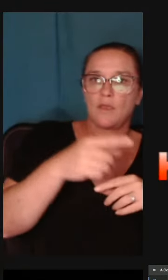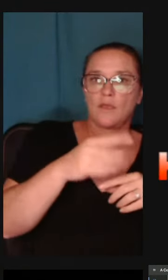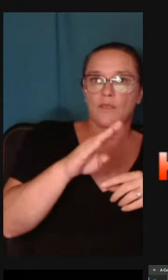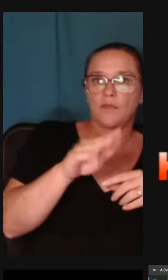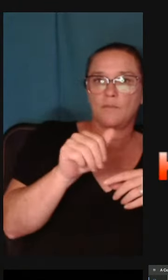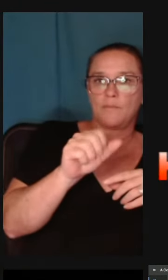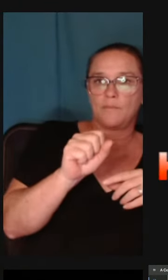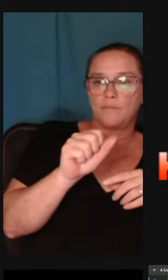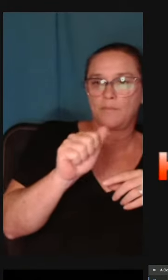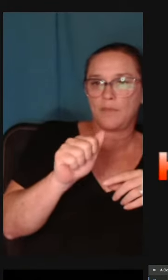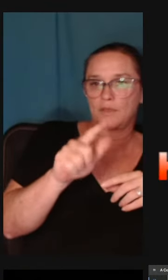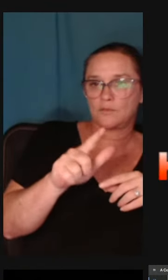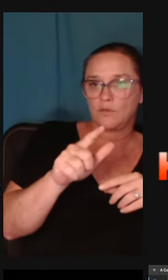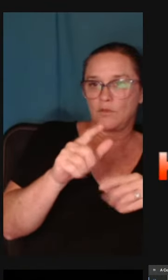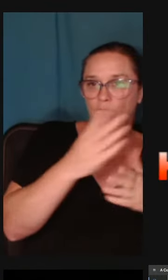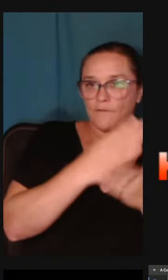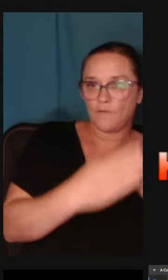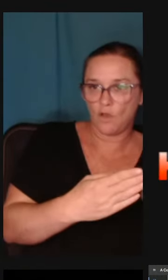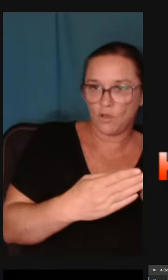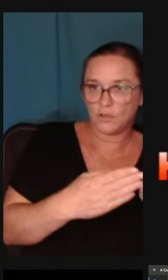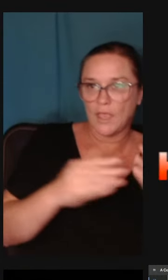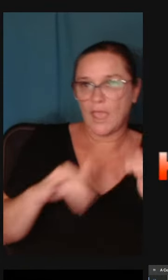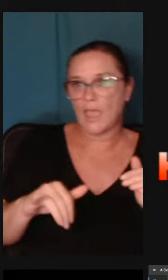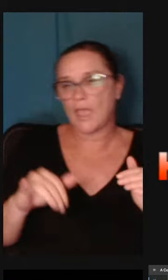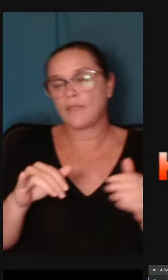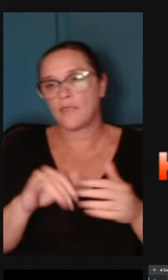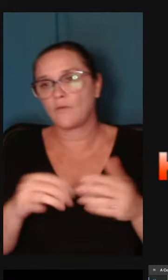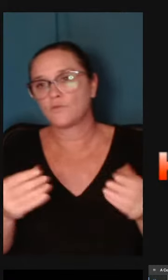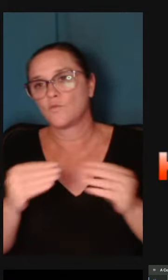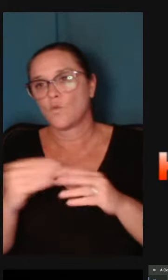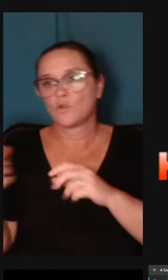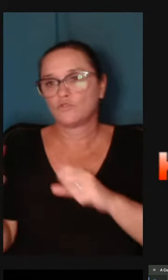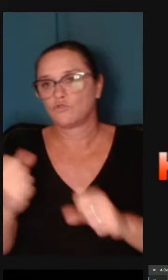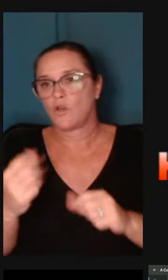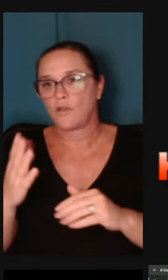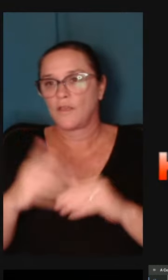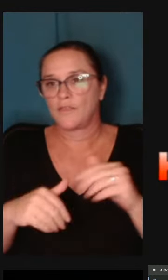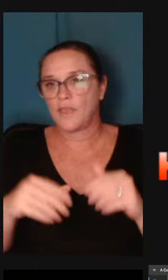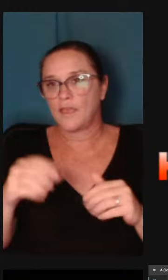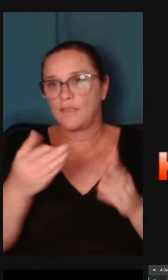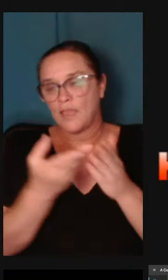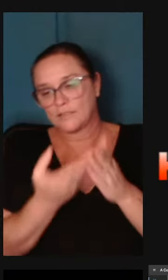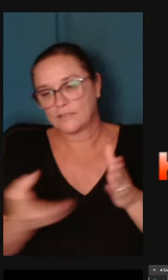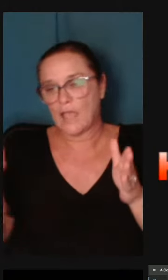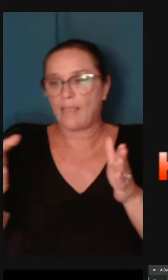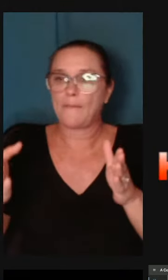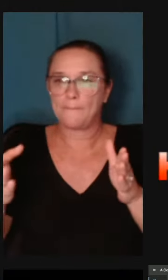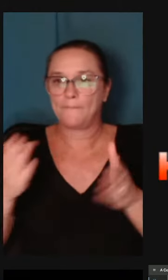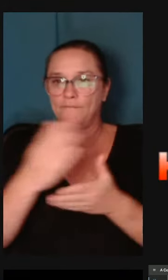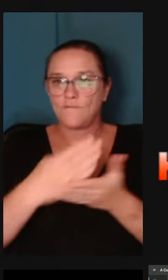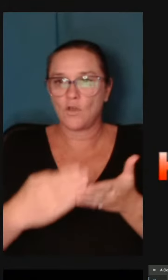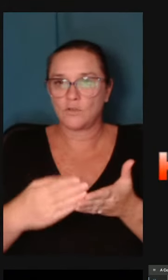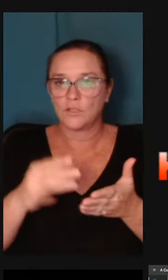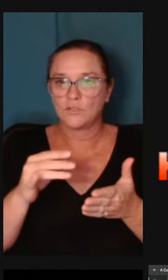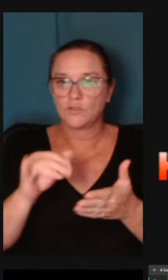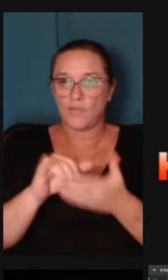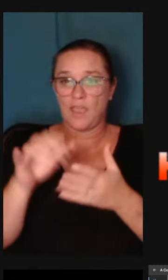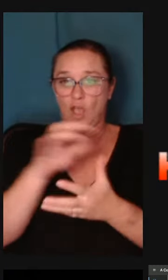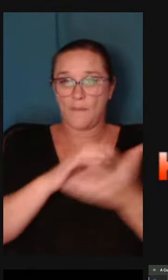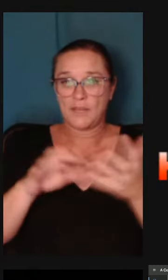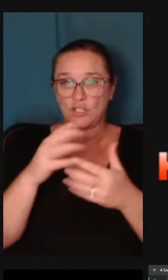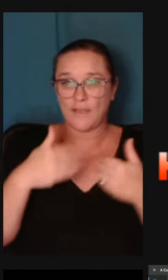you can have a much stronger effect from the shallower scallop fault. And so in fact, the combination of having